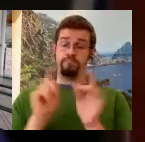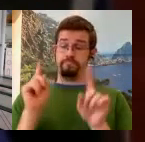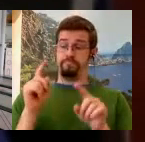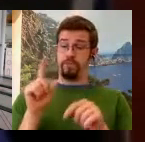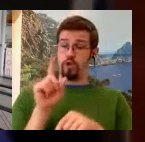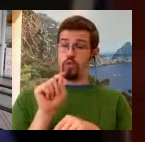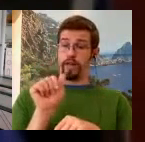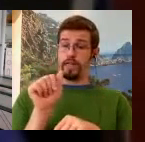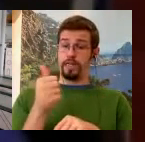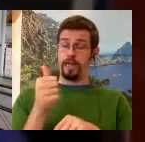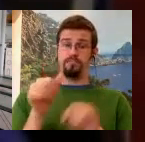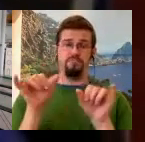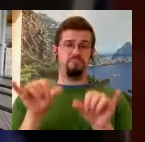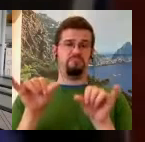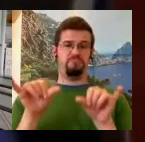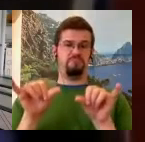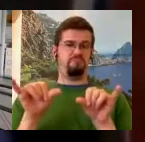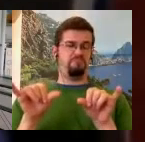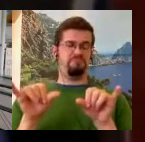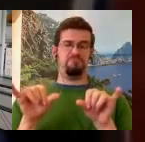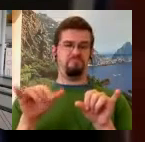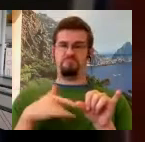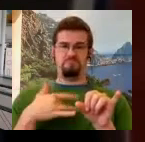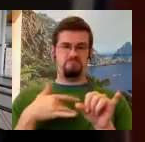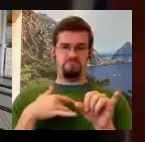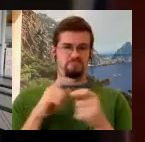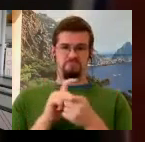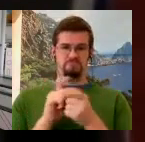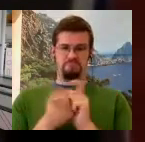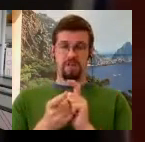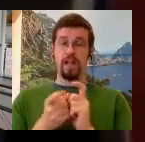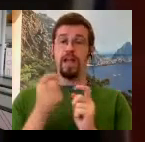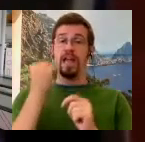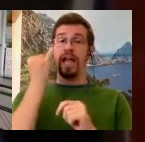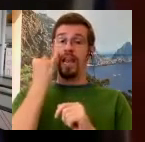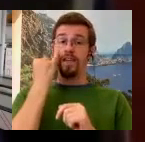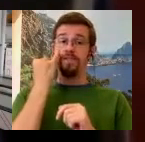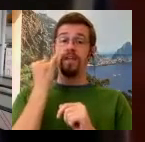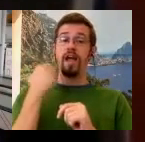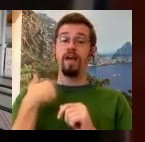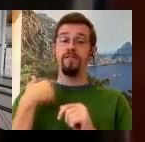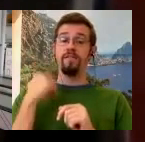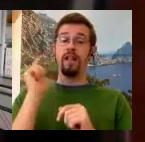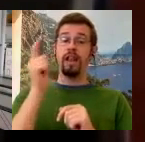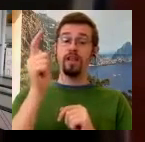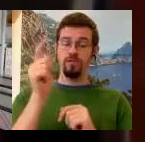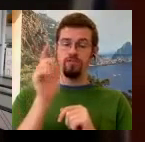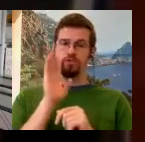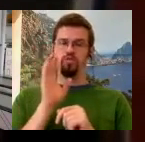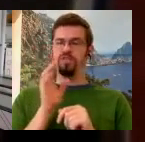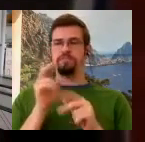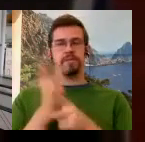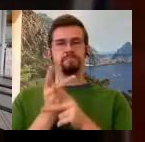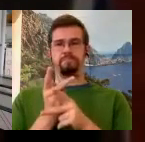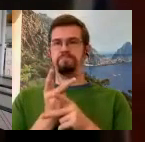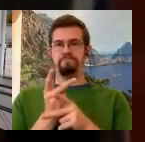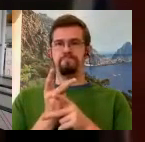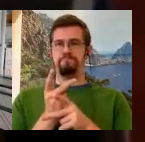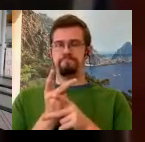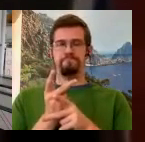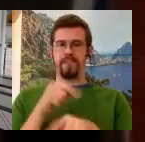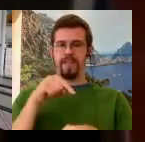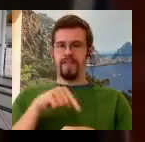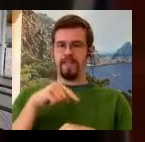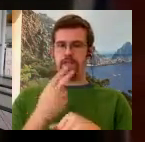change. Even if there's later versions, this version will always be used. It's the advantages and the benefits are just